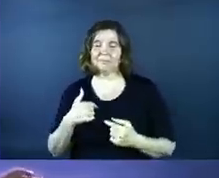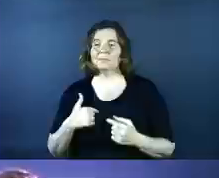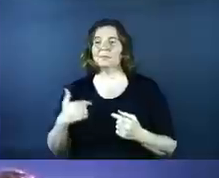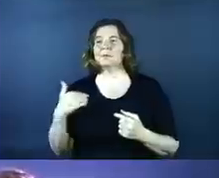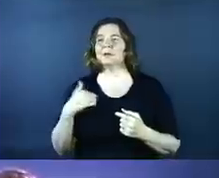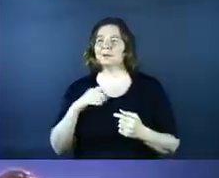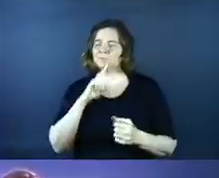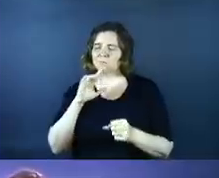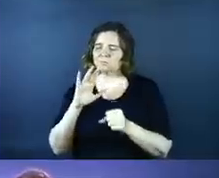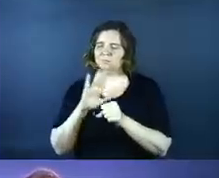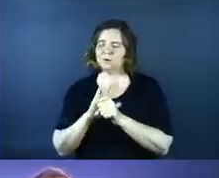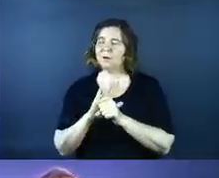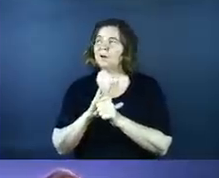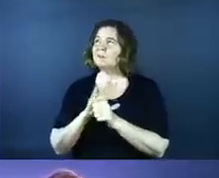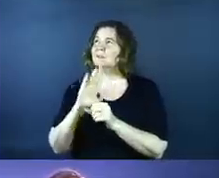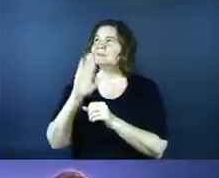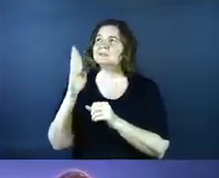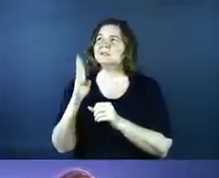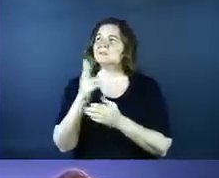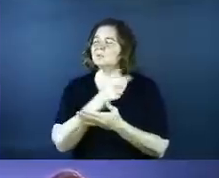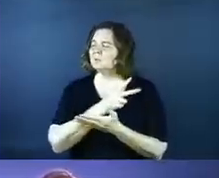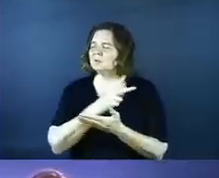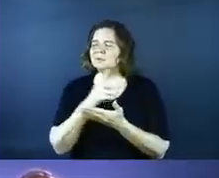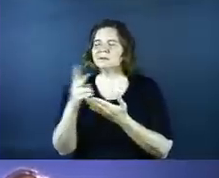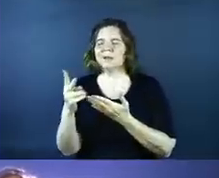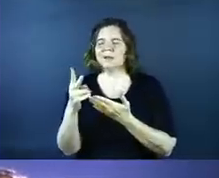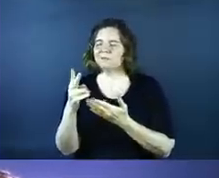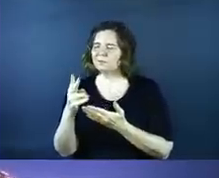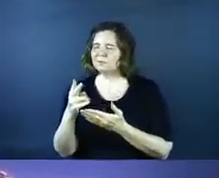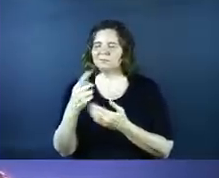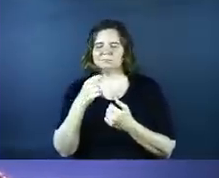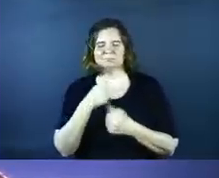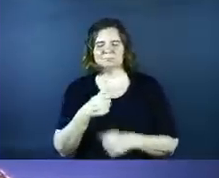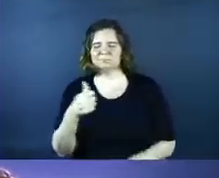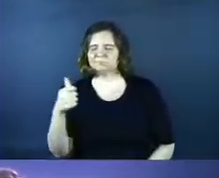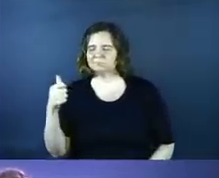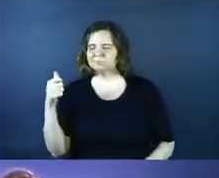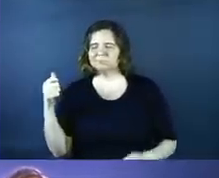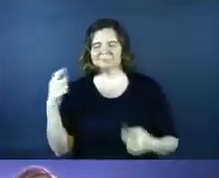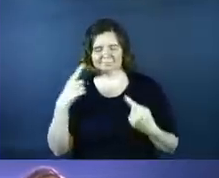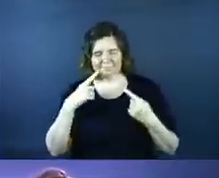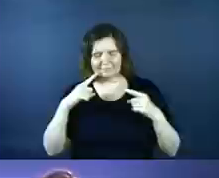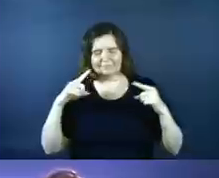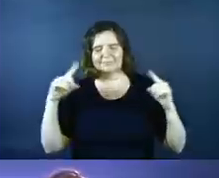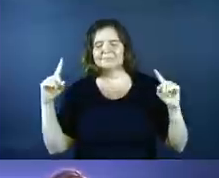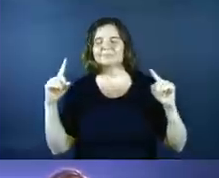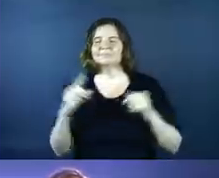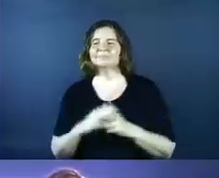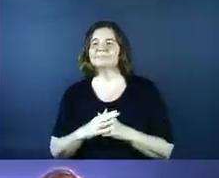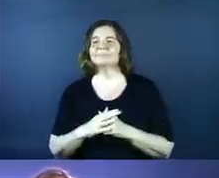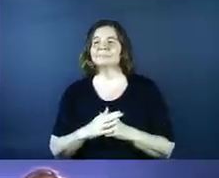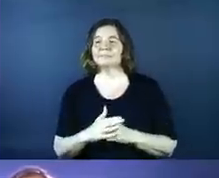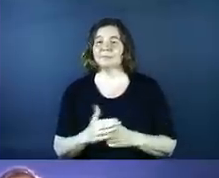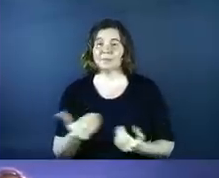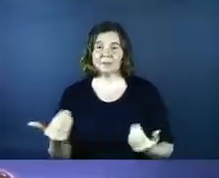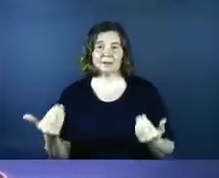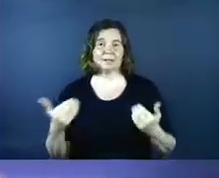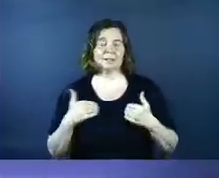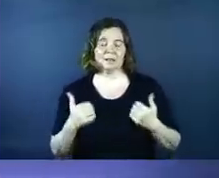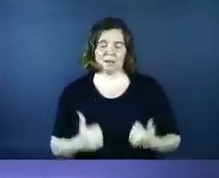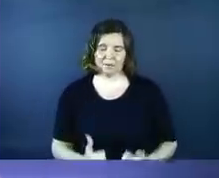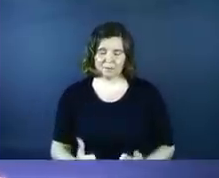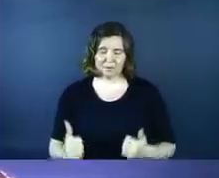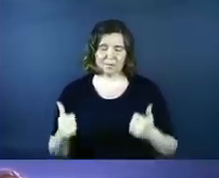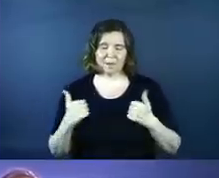am assured his promises will never fail. As long